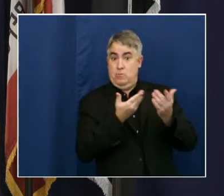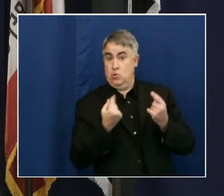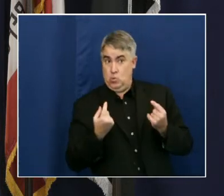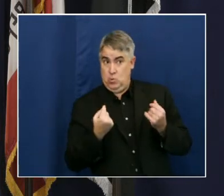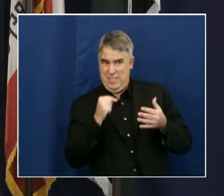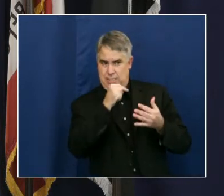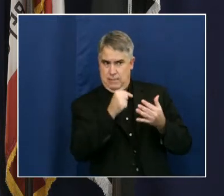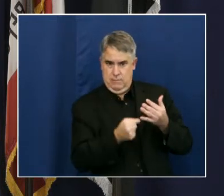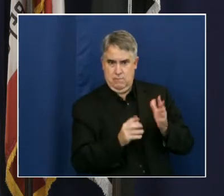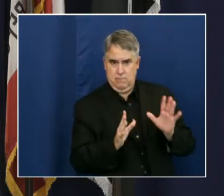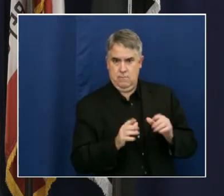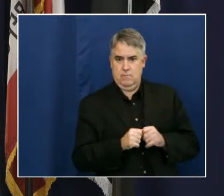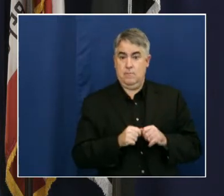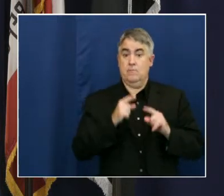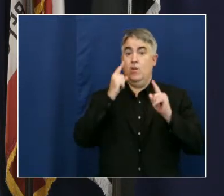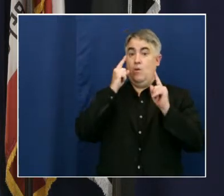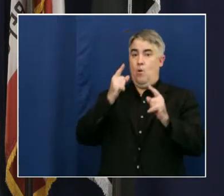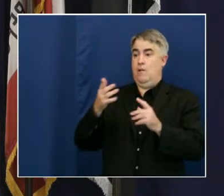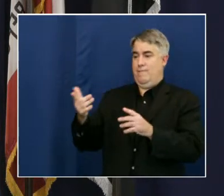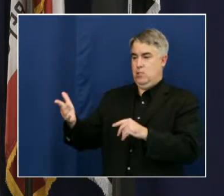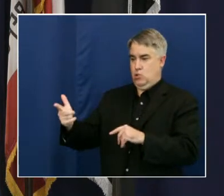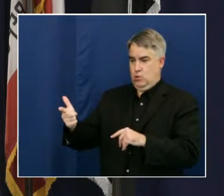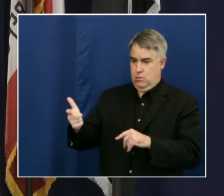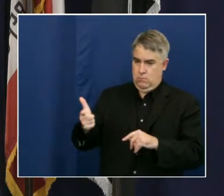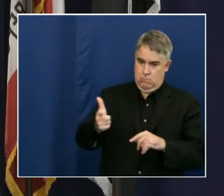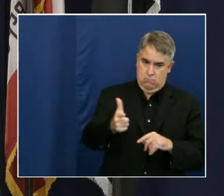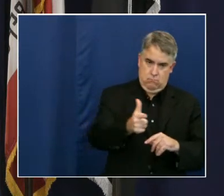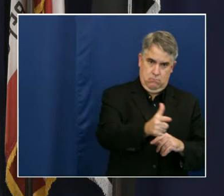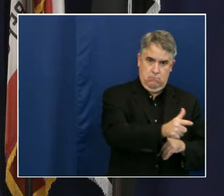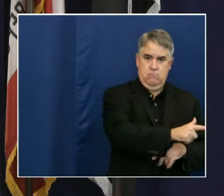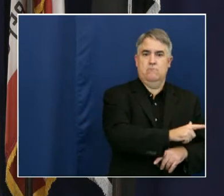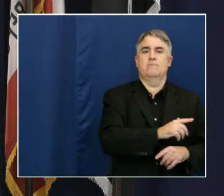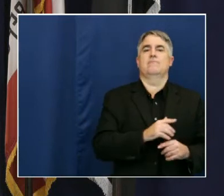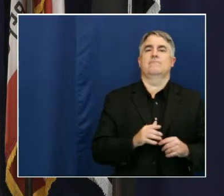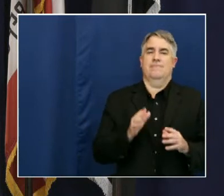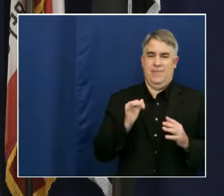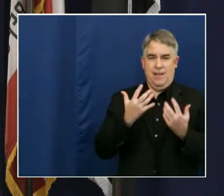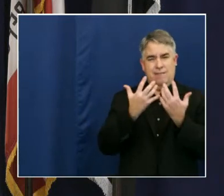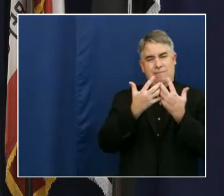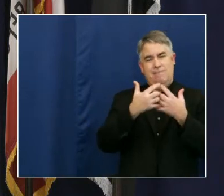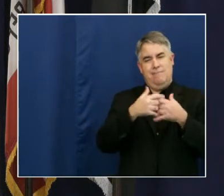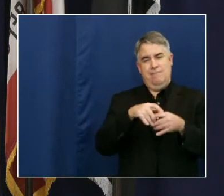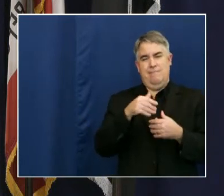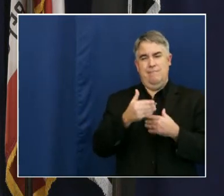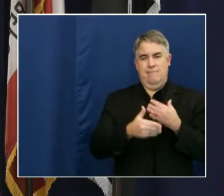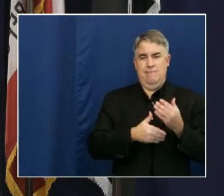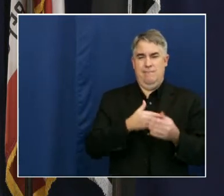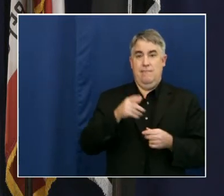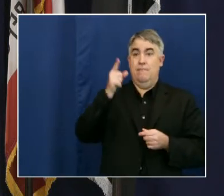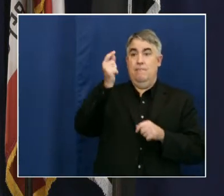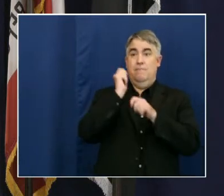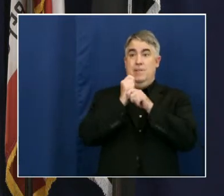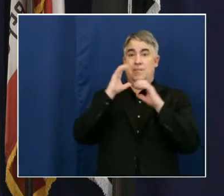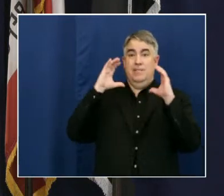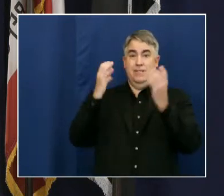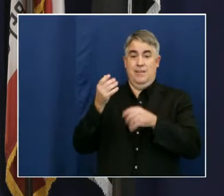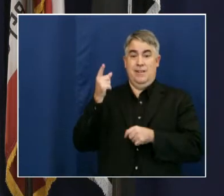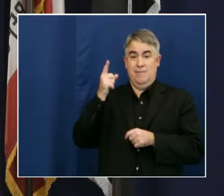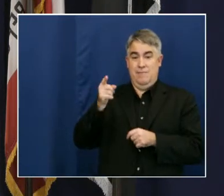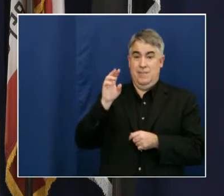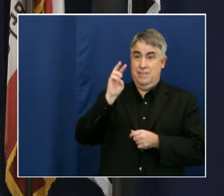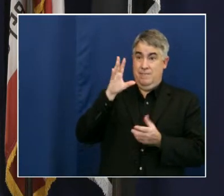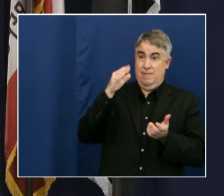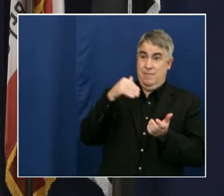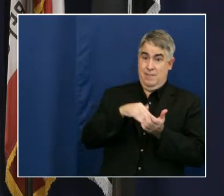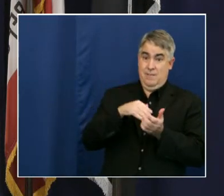slope into vaccinating at the super stations and our other pods for 65 years of age and